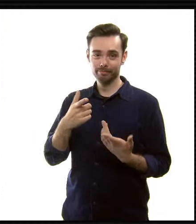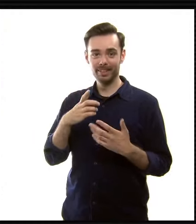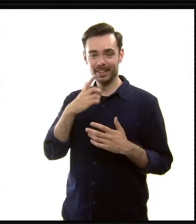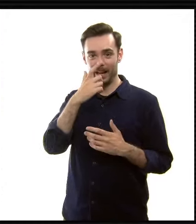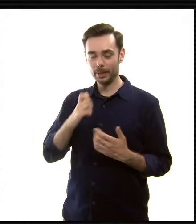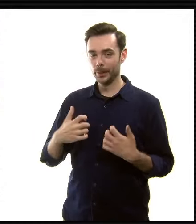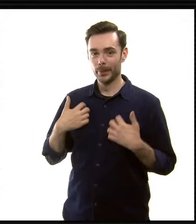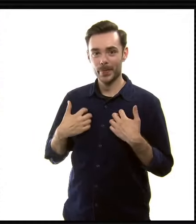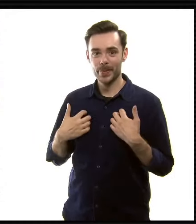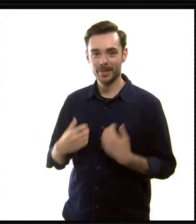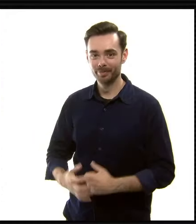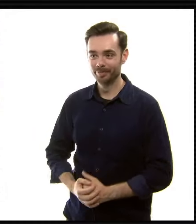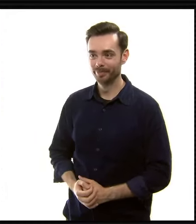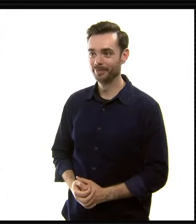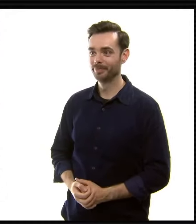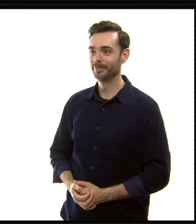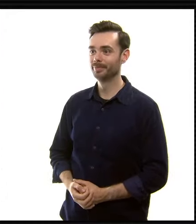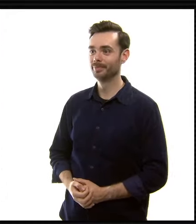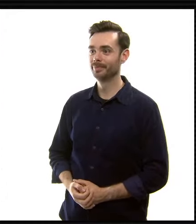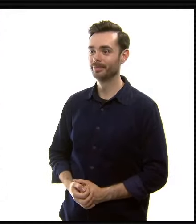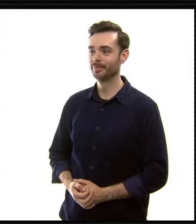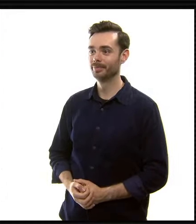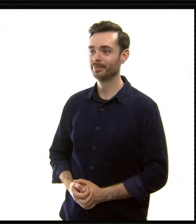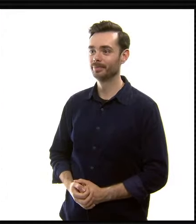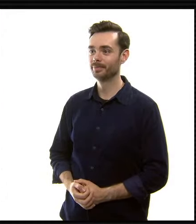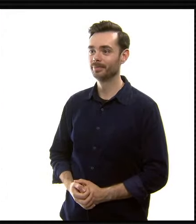Again, I can only apologize.